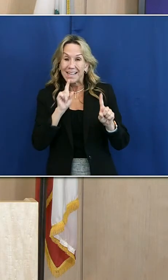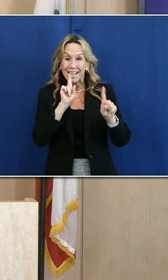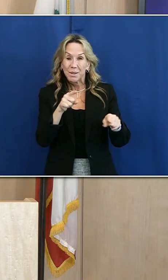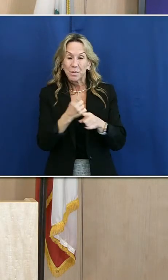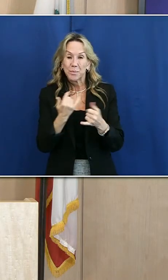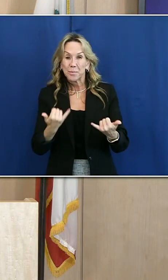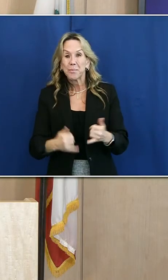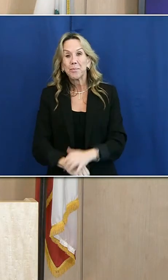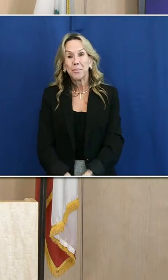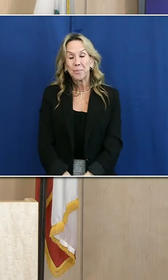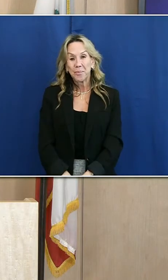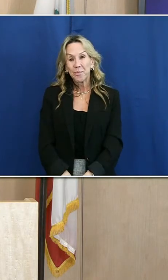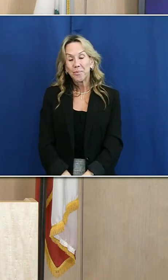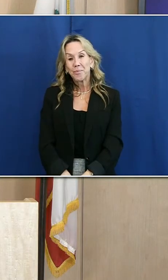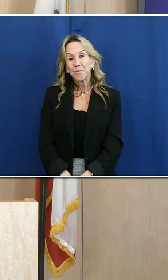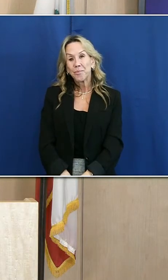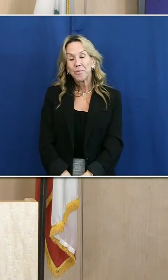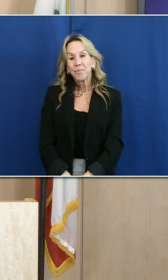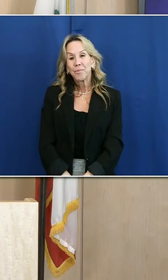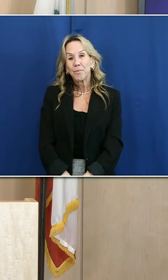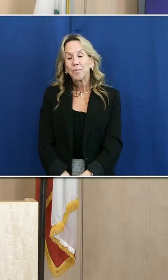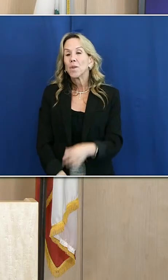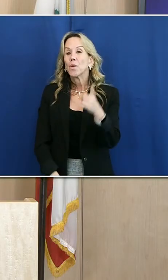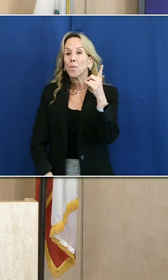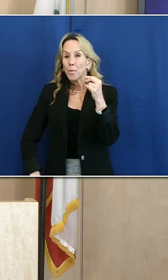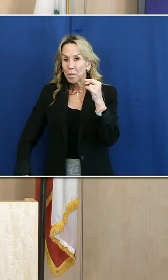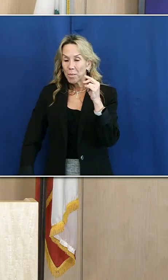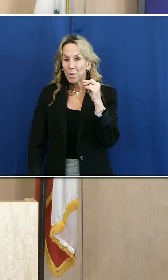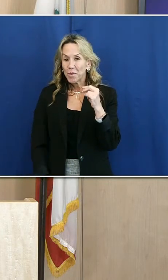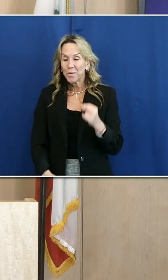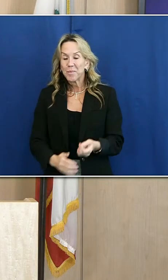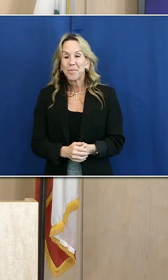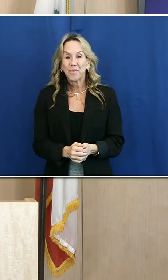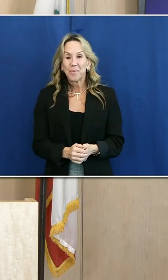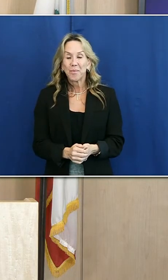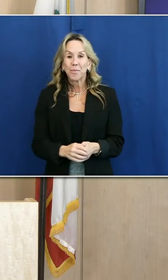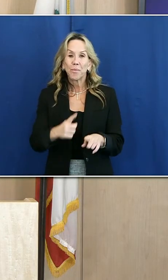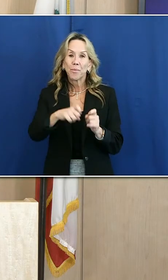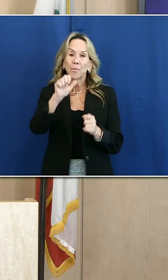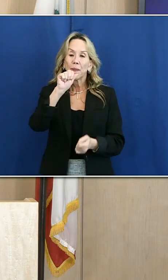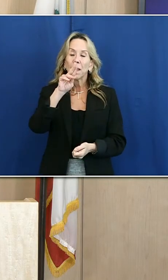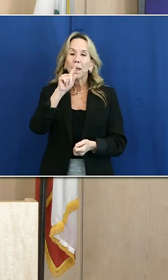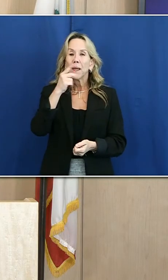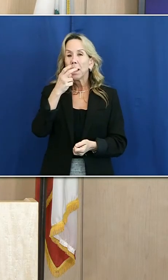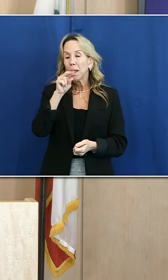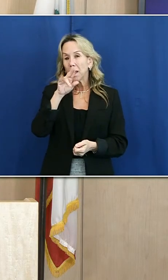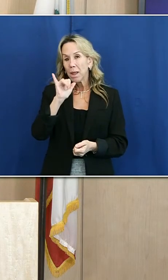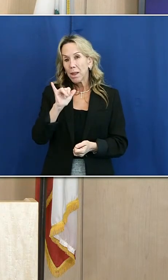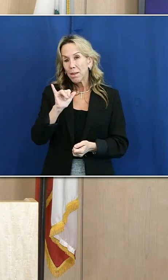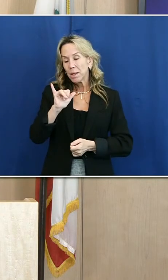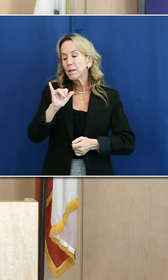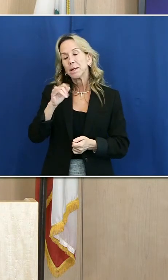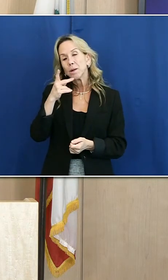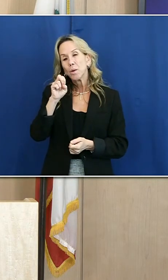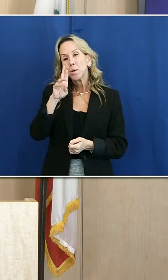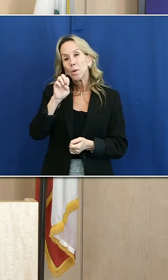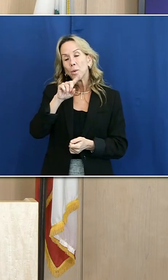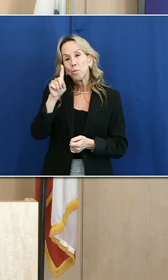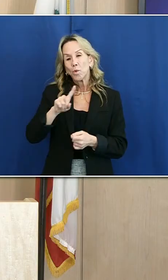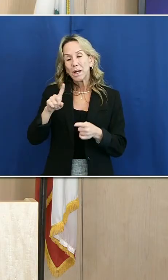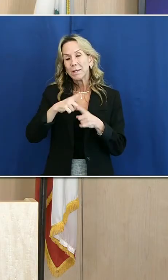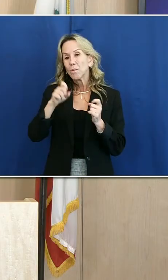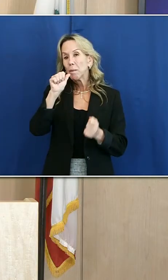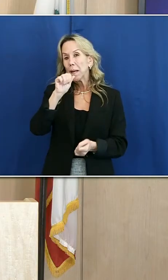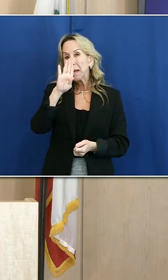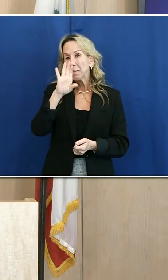Okay, thank you. I have one more question, actually, from Anthony Pura from ABC 10 News. I think this